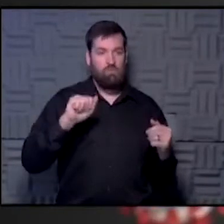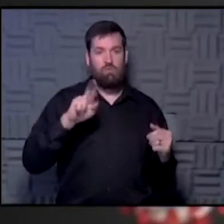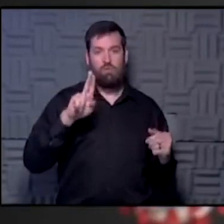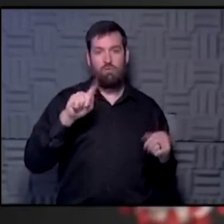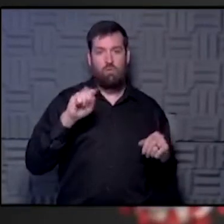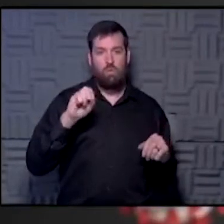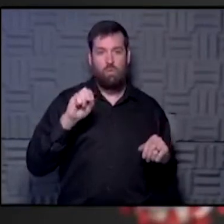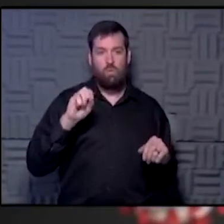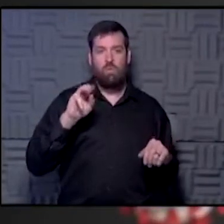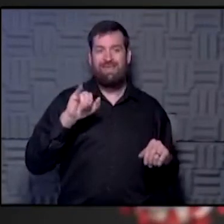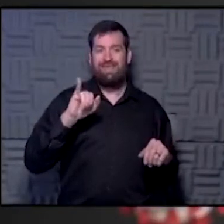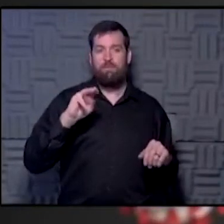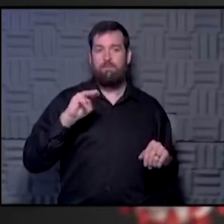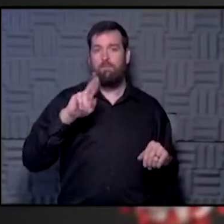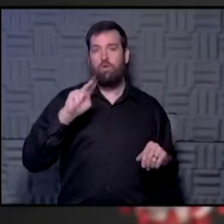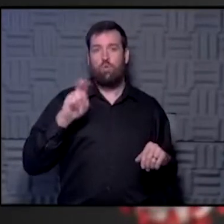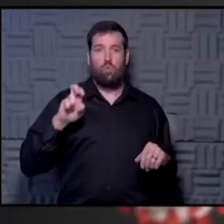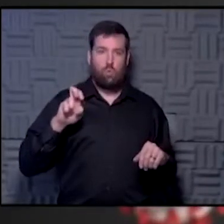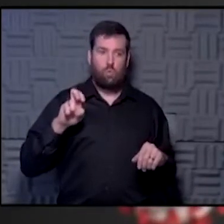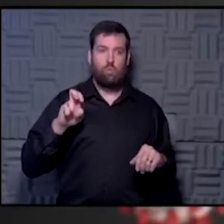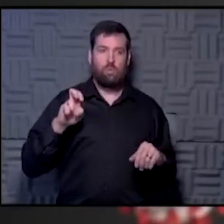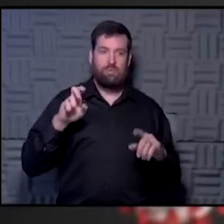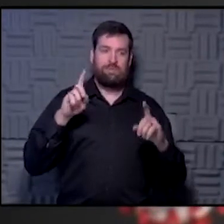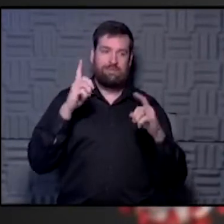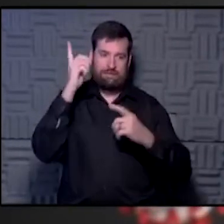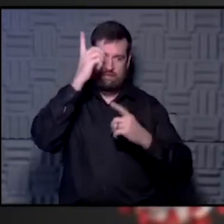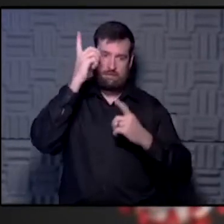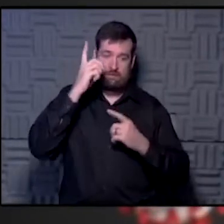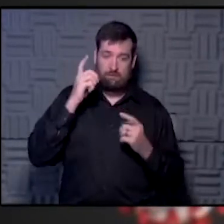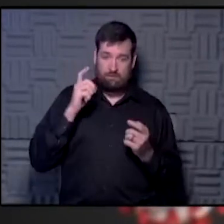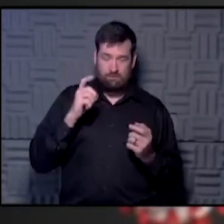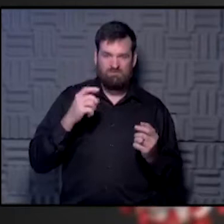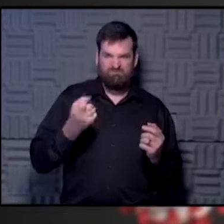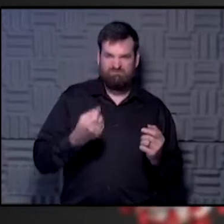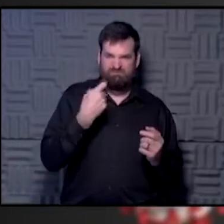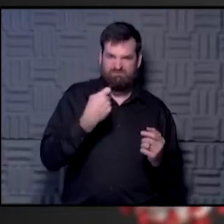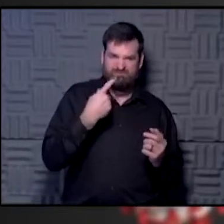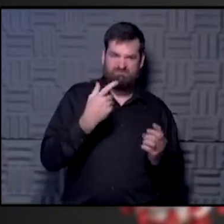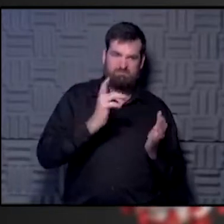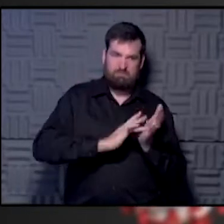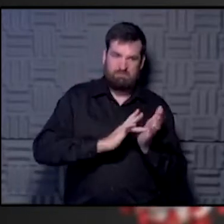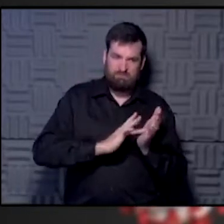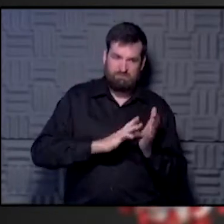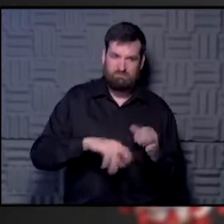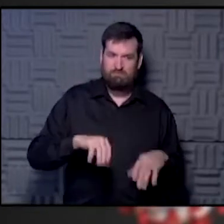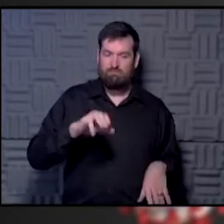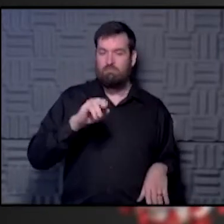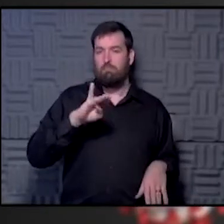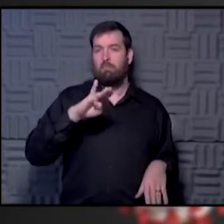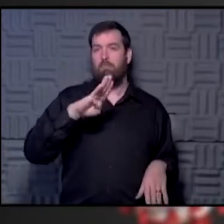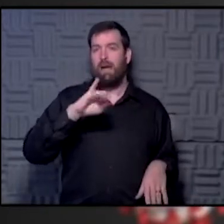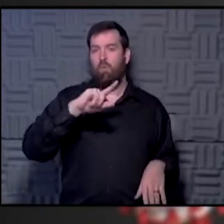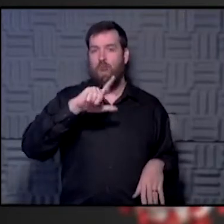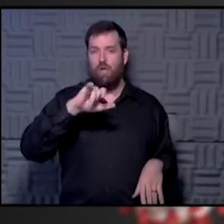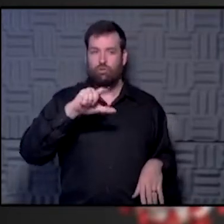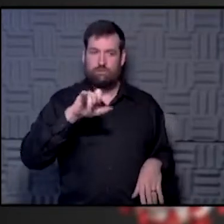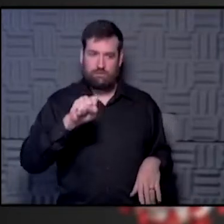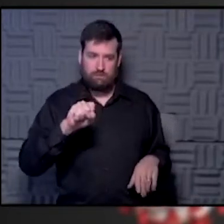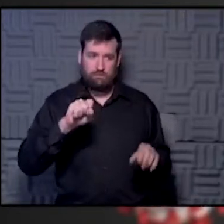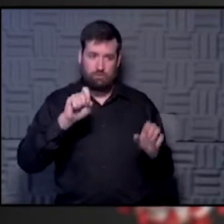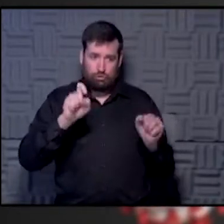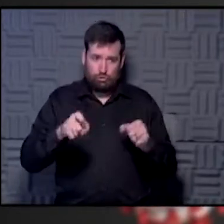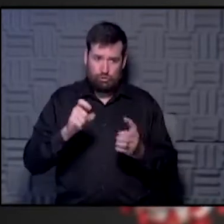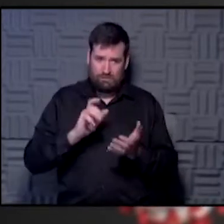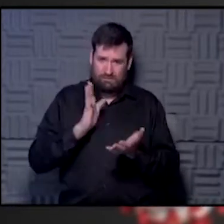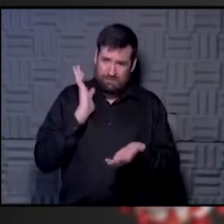take biologics. Should I stop taking my medications to allow my immune system to build to guard against